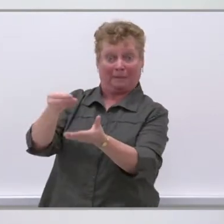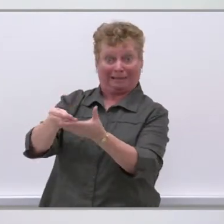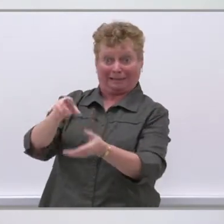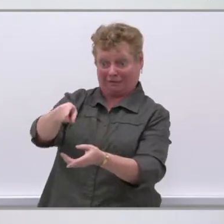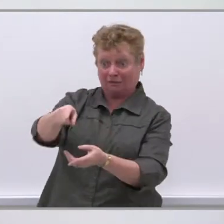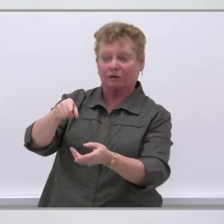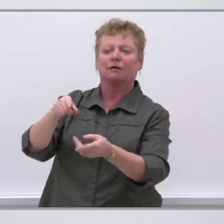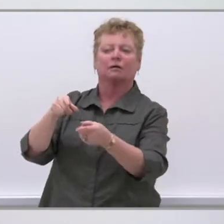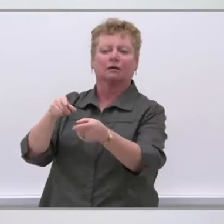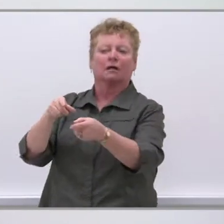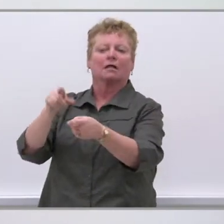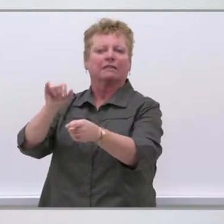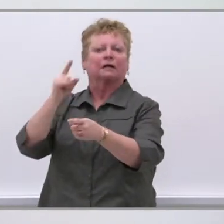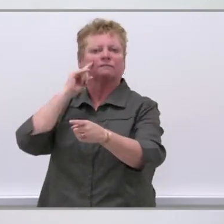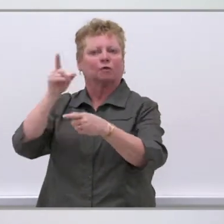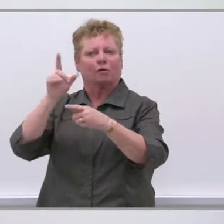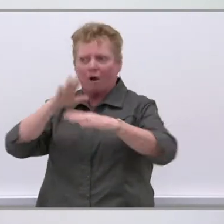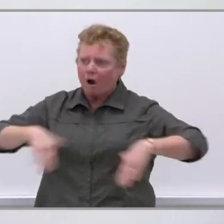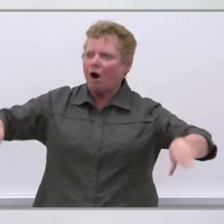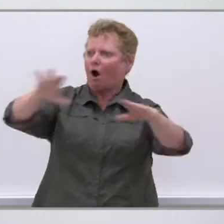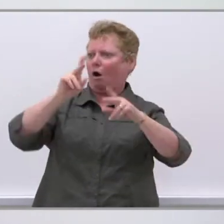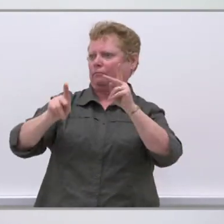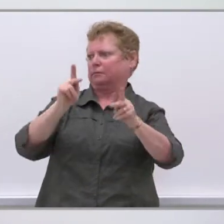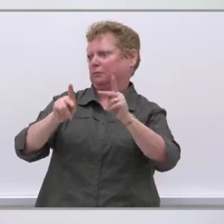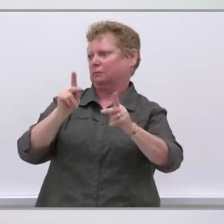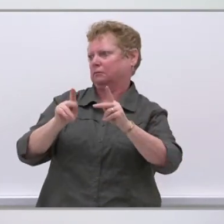available to all Nova Scotians.